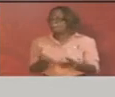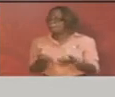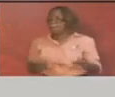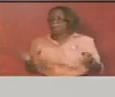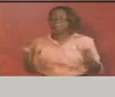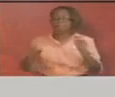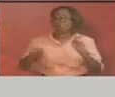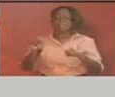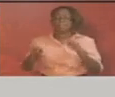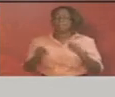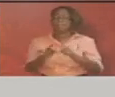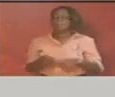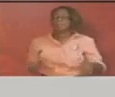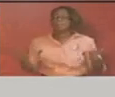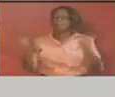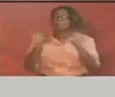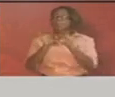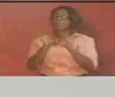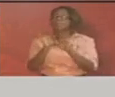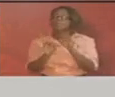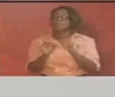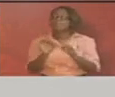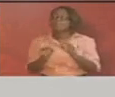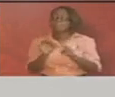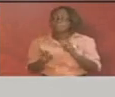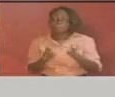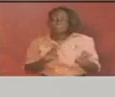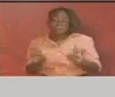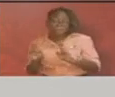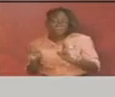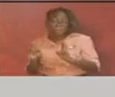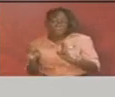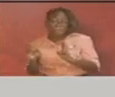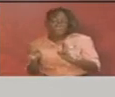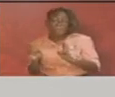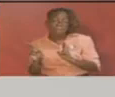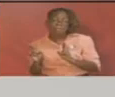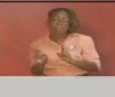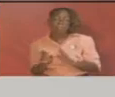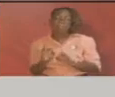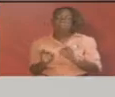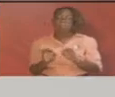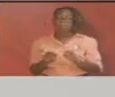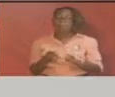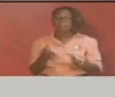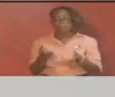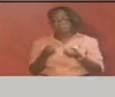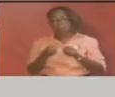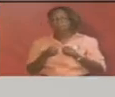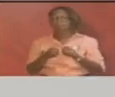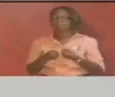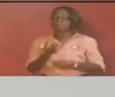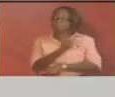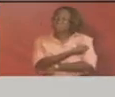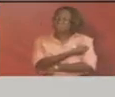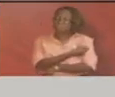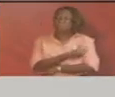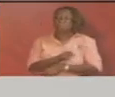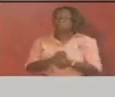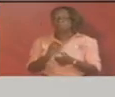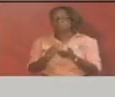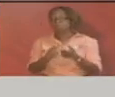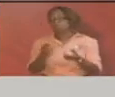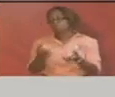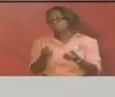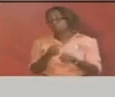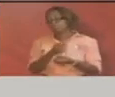is really whether people are willing to take it or not. As a policy, the Ministry of Health guarantees that we will be using